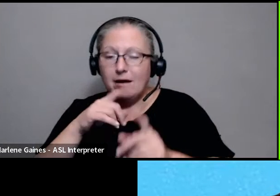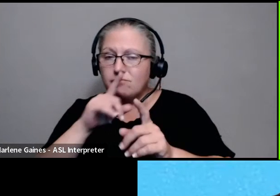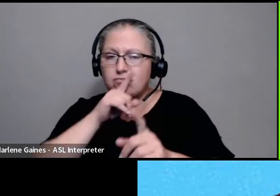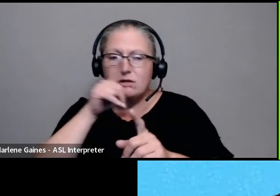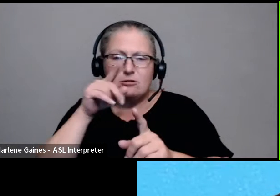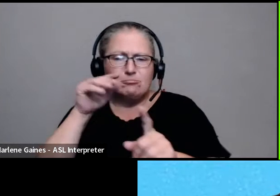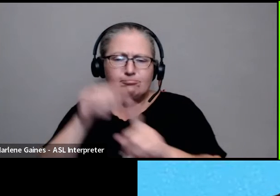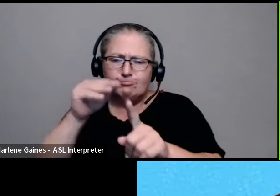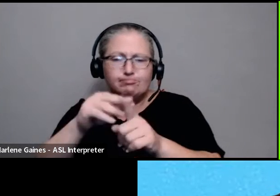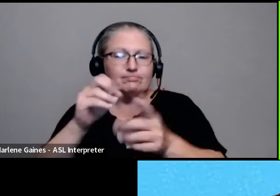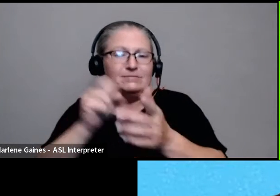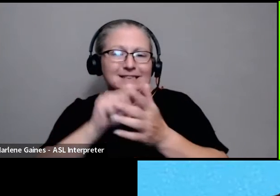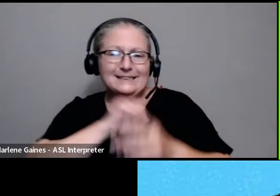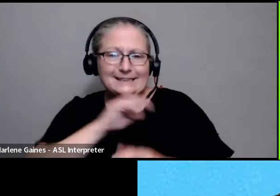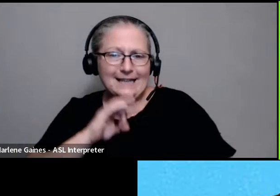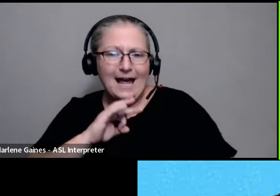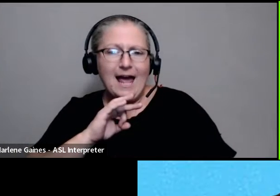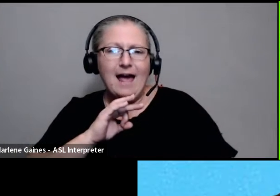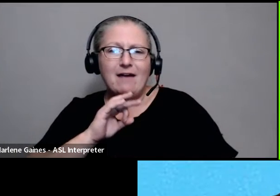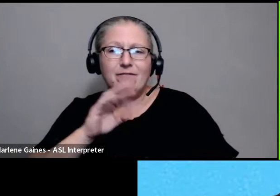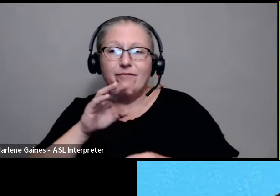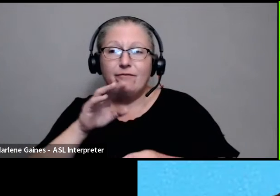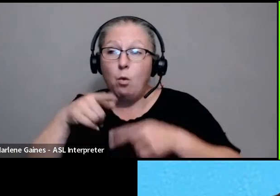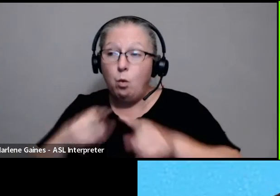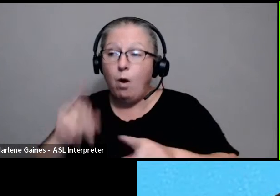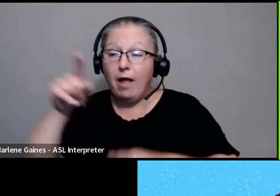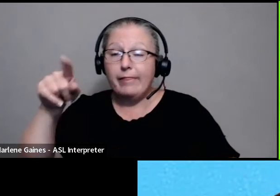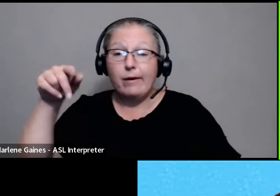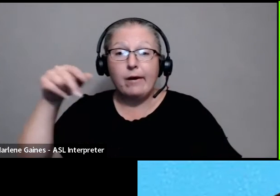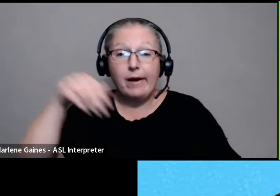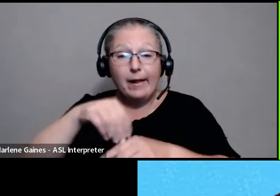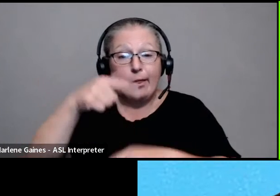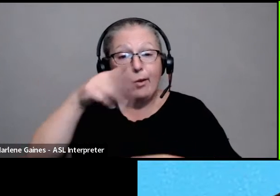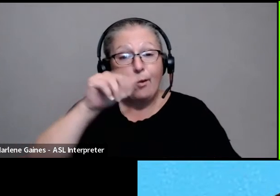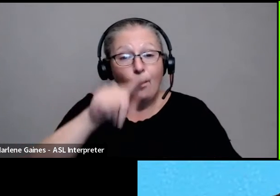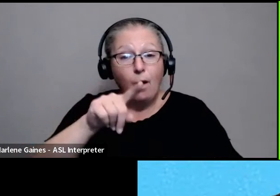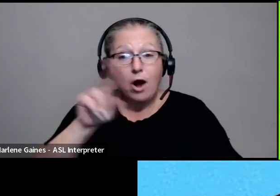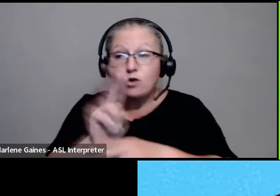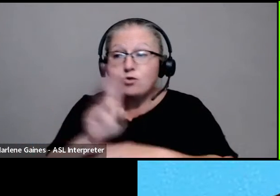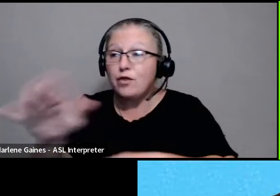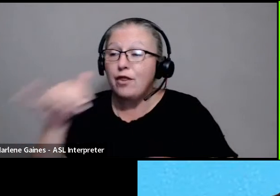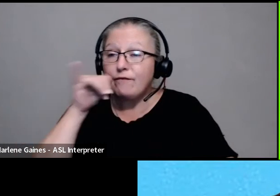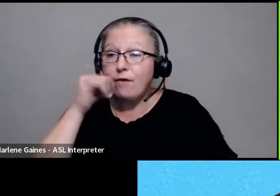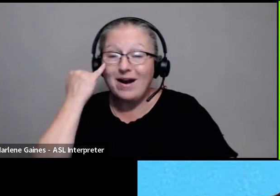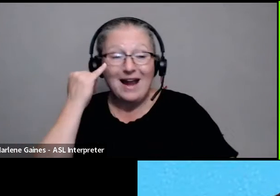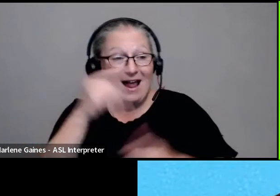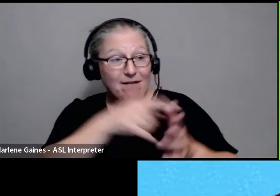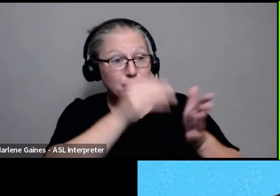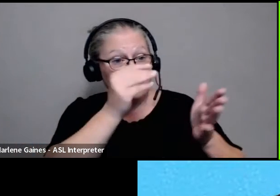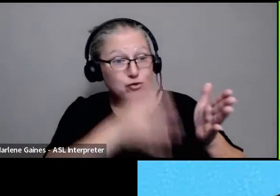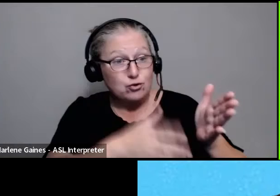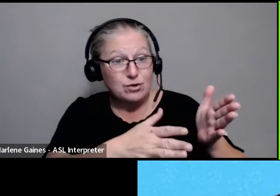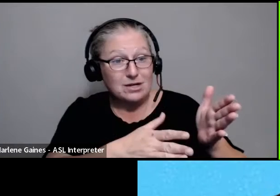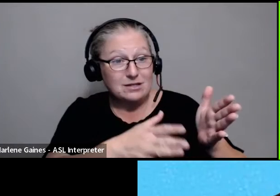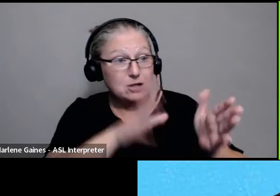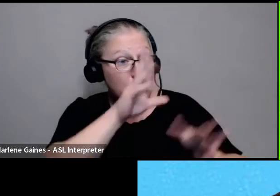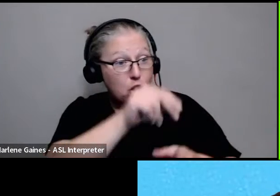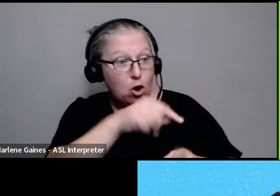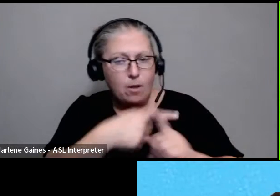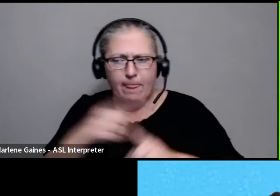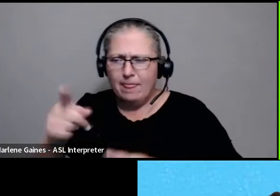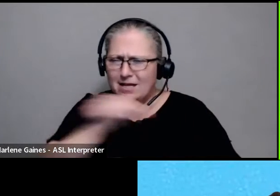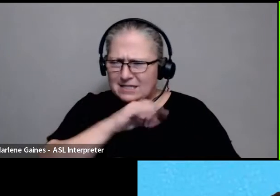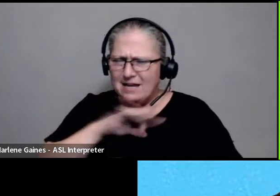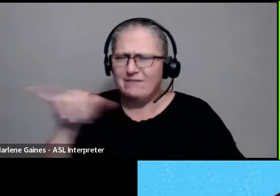about having their phone out in the quad when we're asking the kids not to have it. And I think they struggle still. So I always say it's like they love